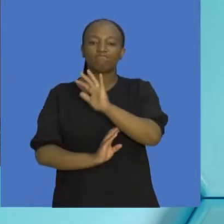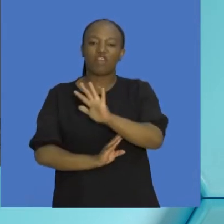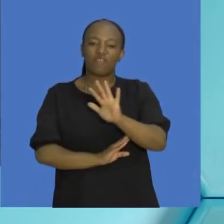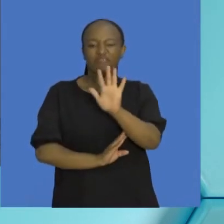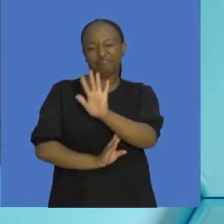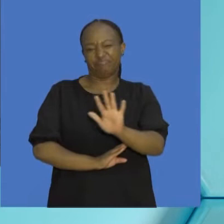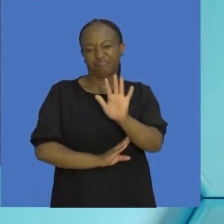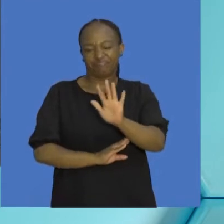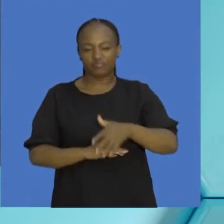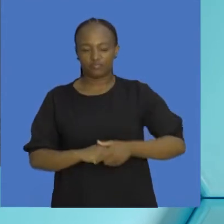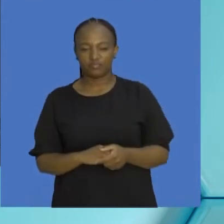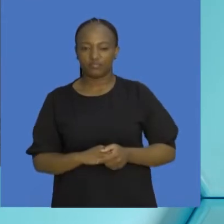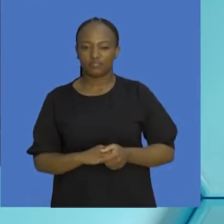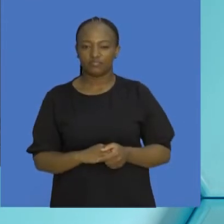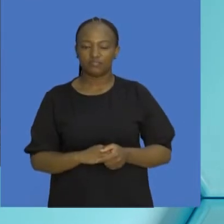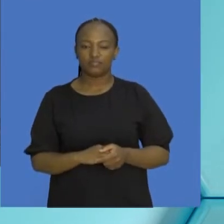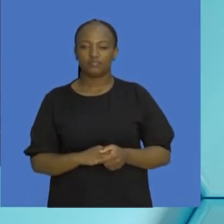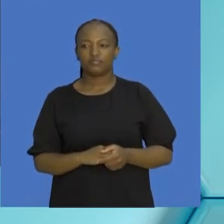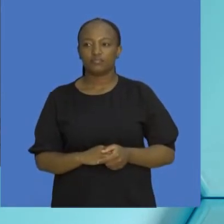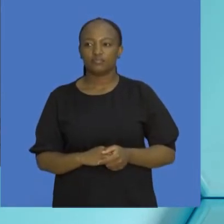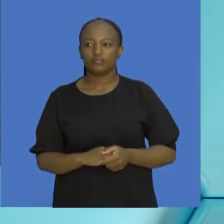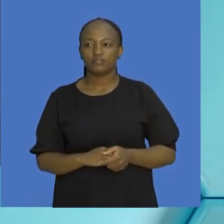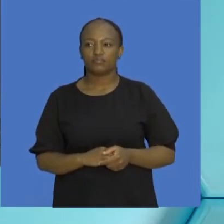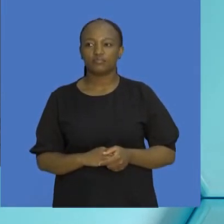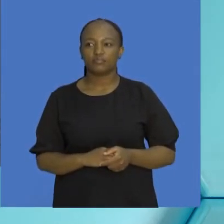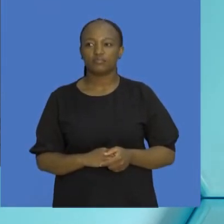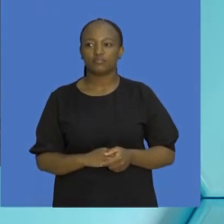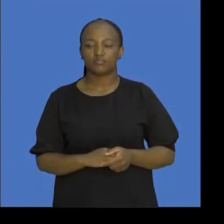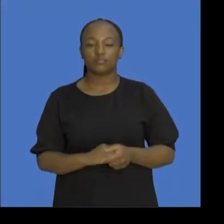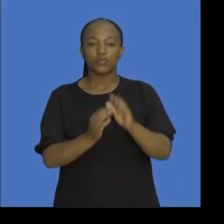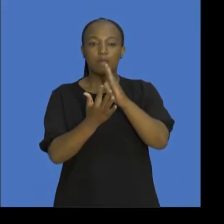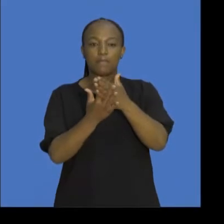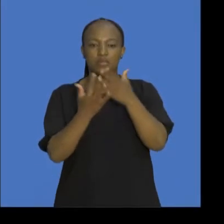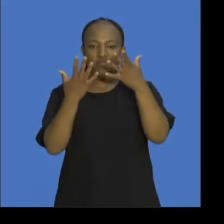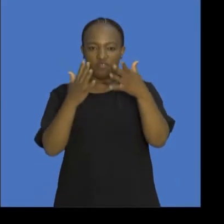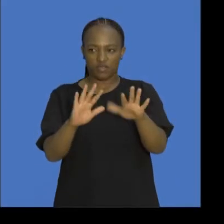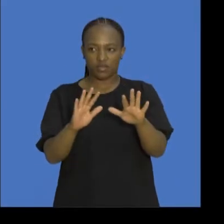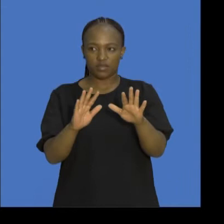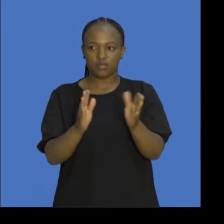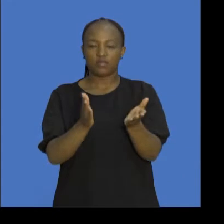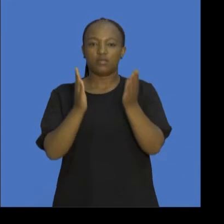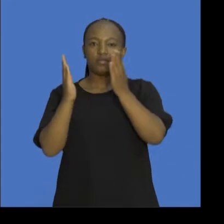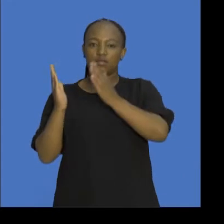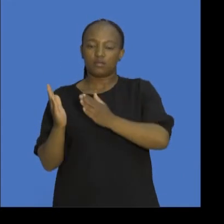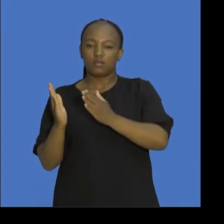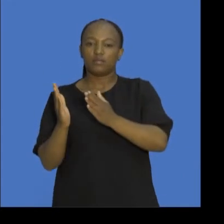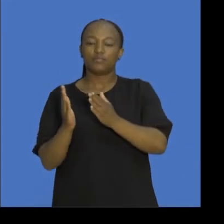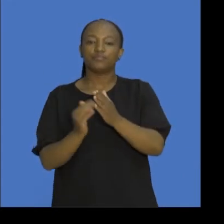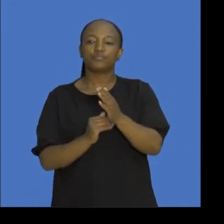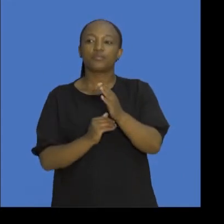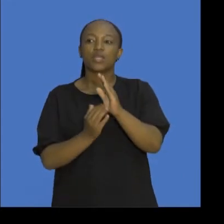55 minutes. Then from there, we have our midpoint. Now, we have to do